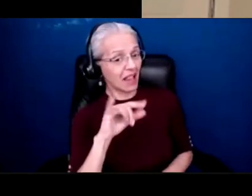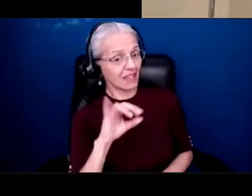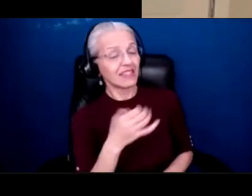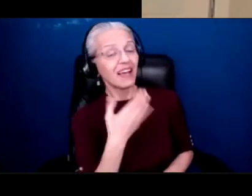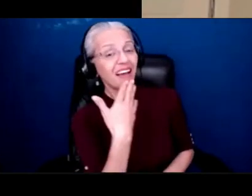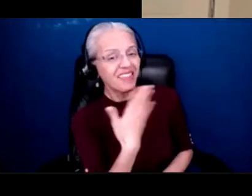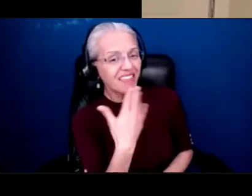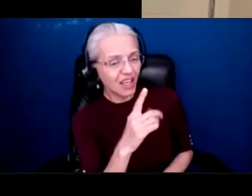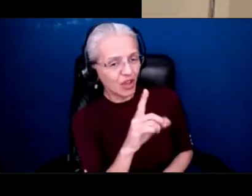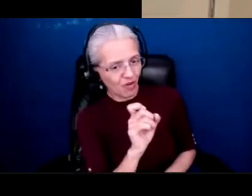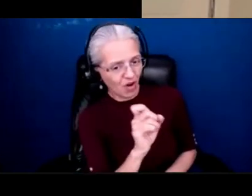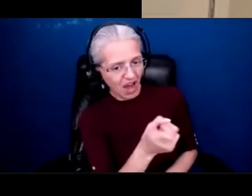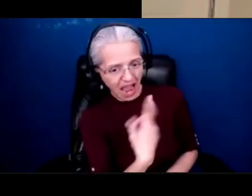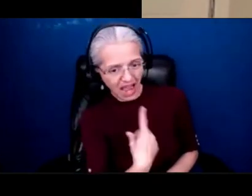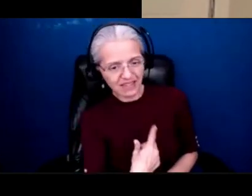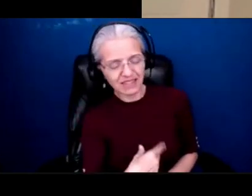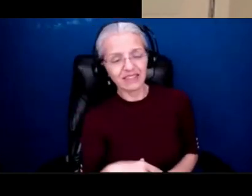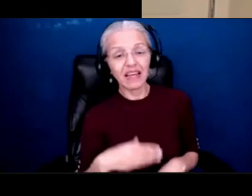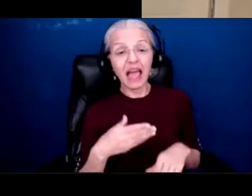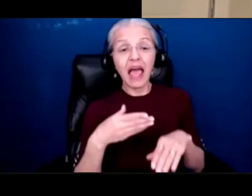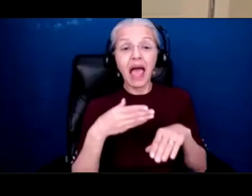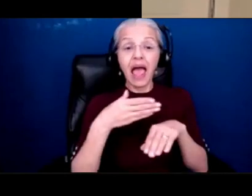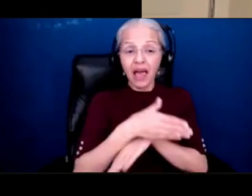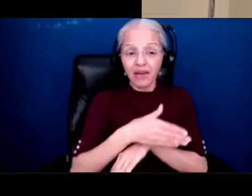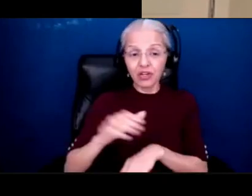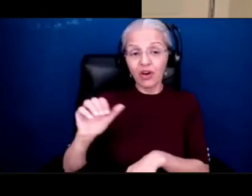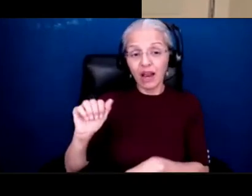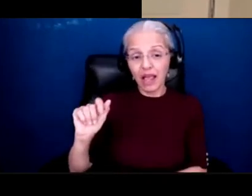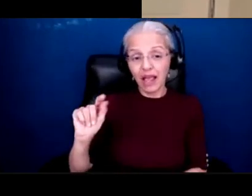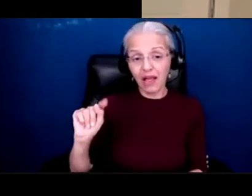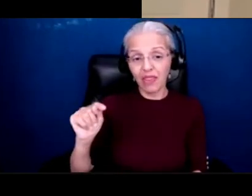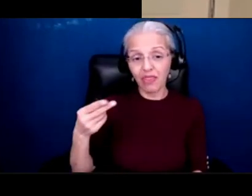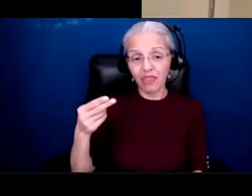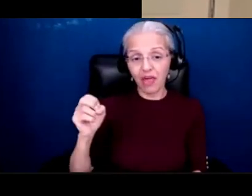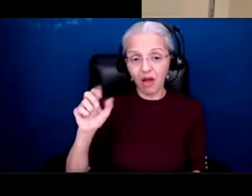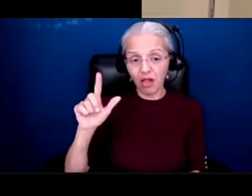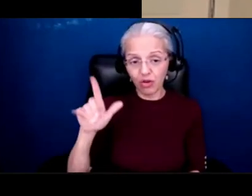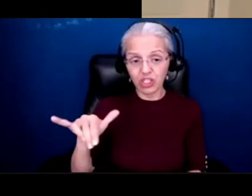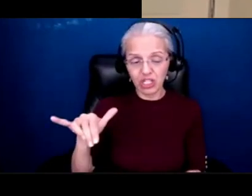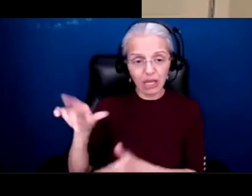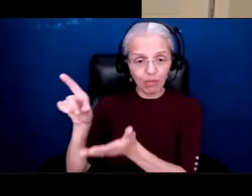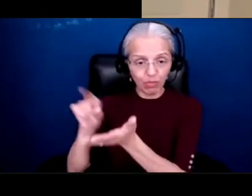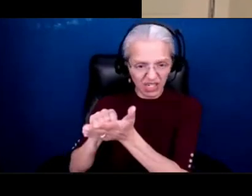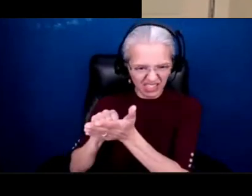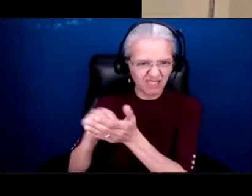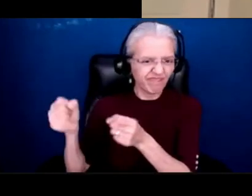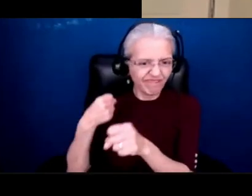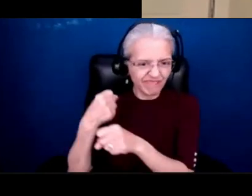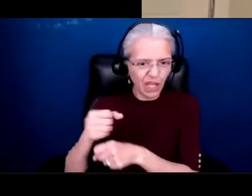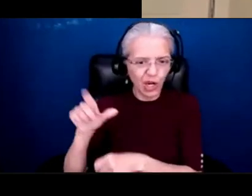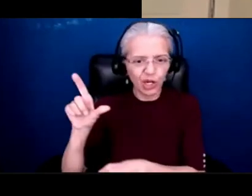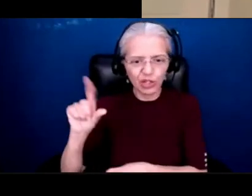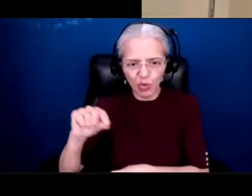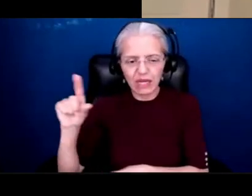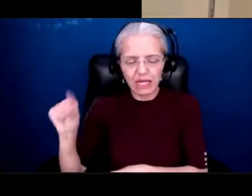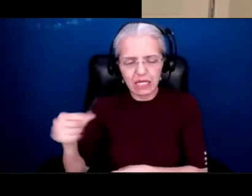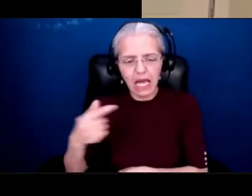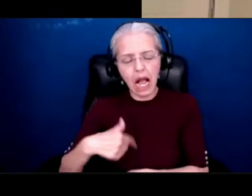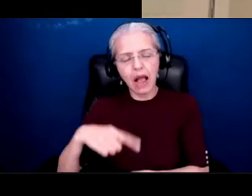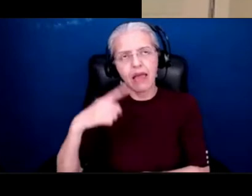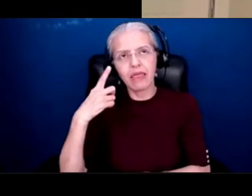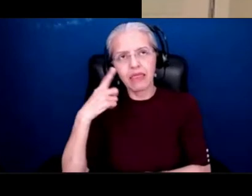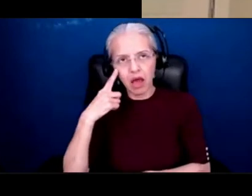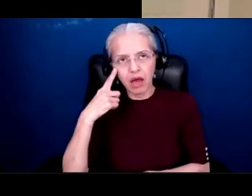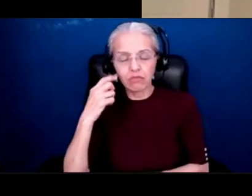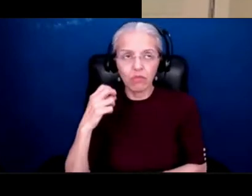So after the anthology came out in 2020, you know, I thought to myself, okay, you know,